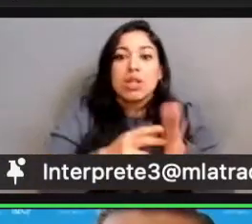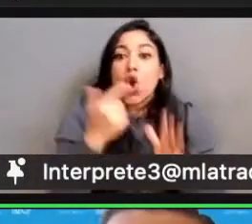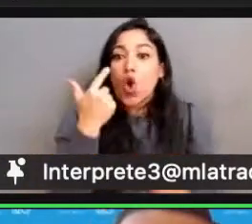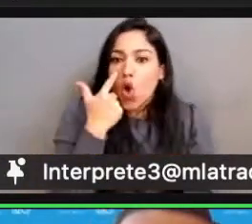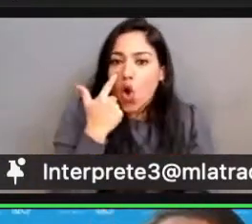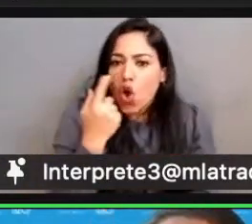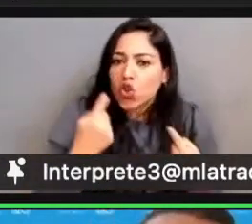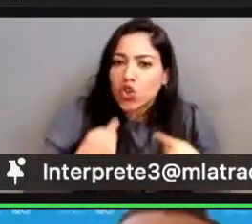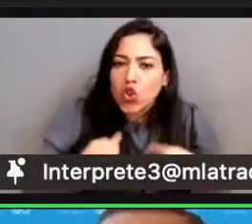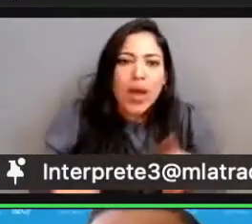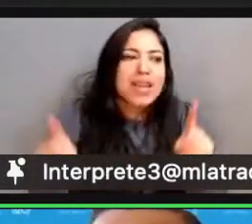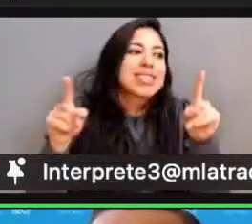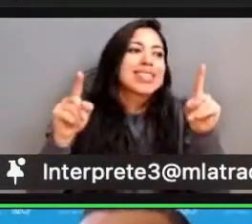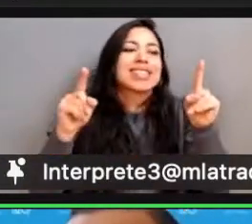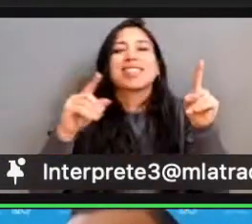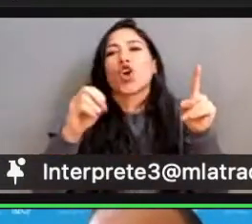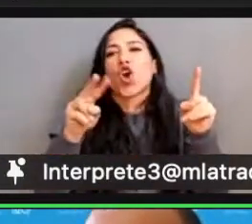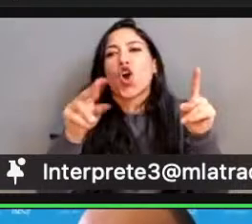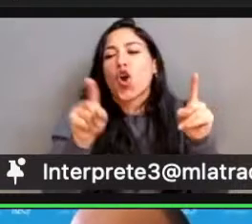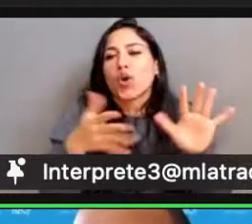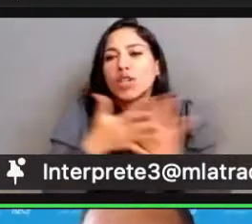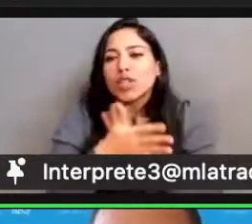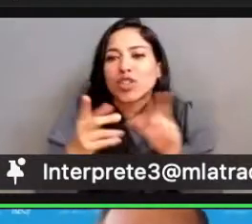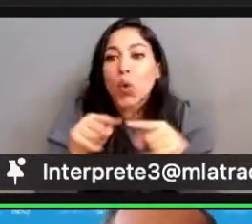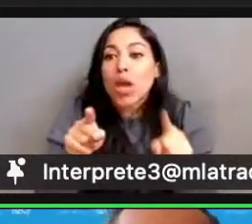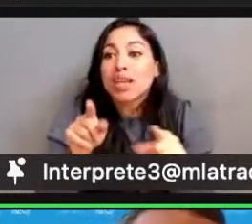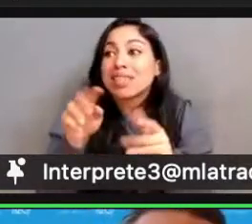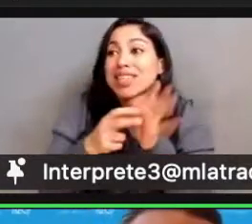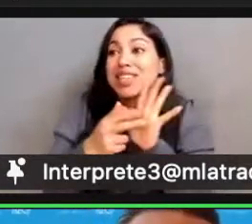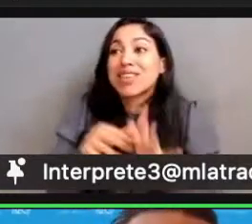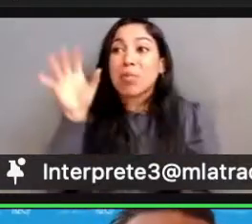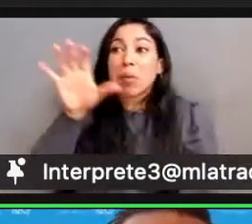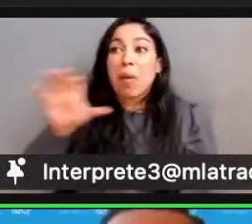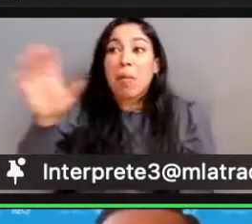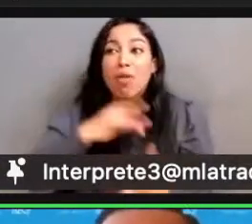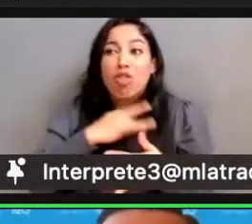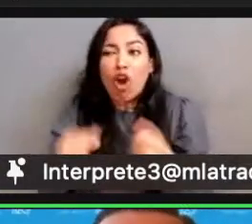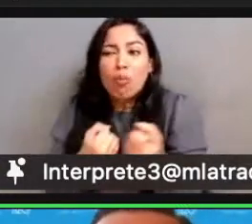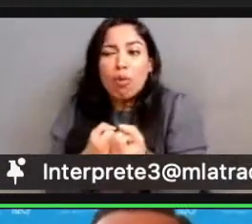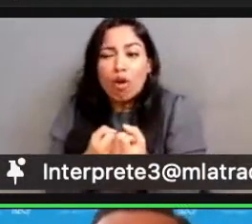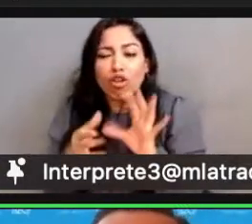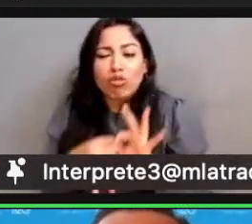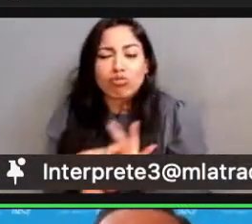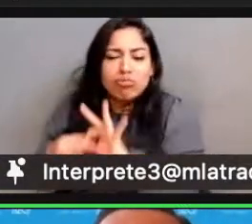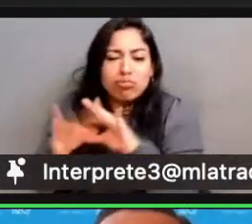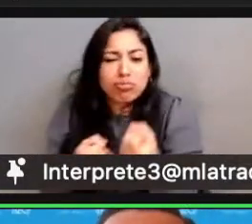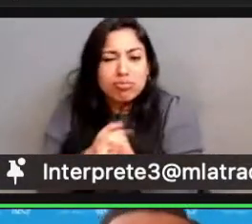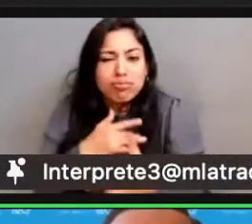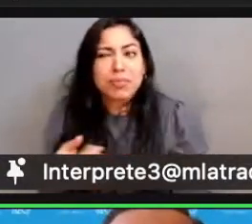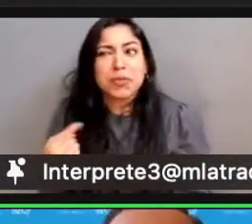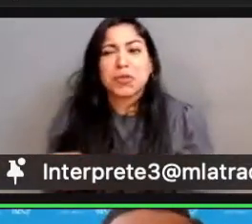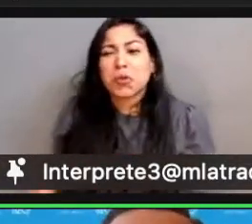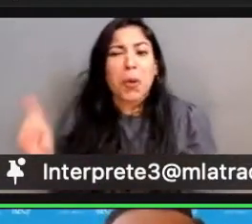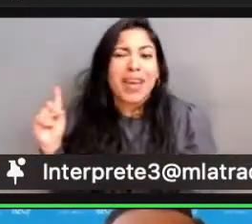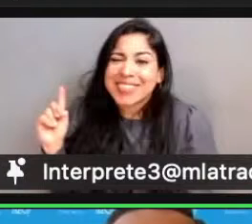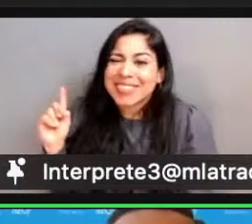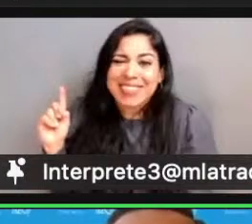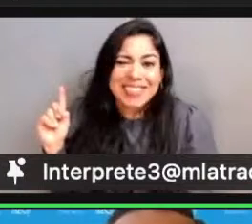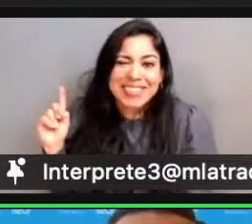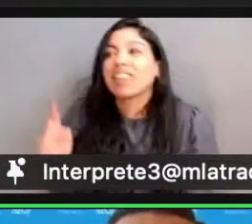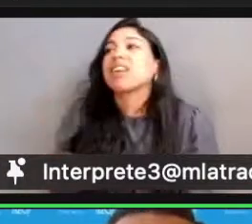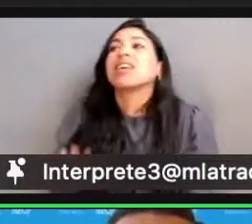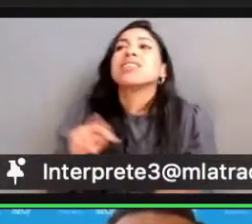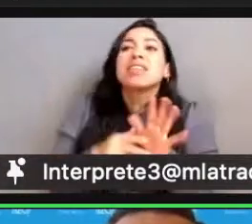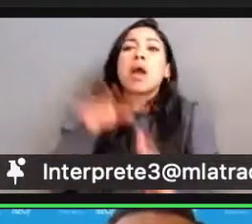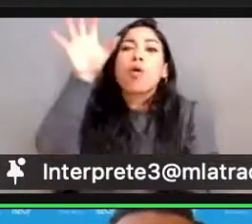this is not COVAX, unfortunately. It is not solidarity either, nor the Pan Americanism. It's the political will